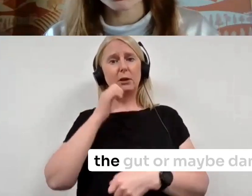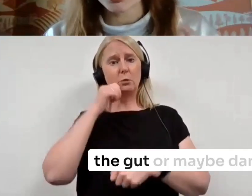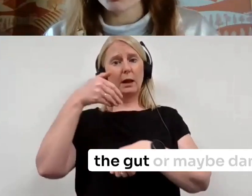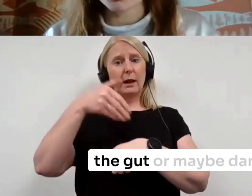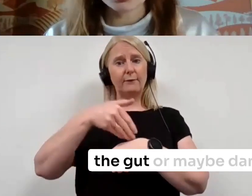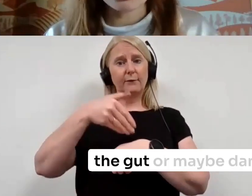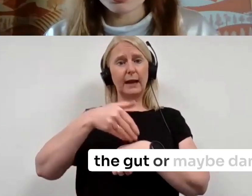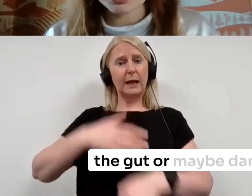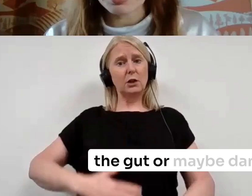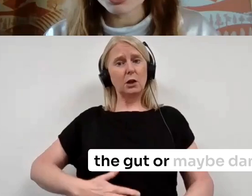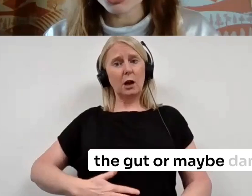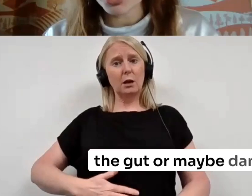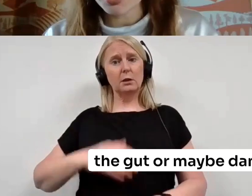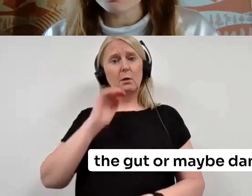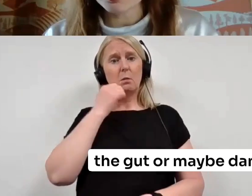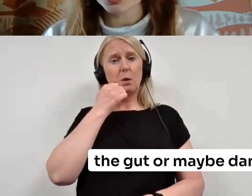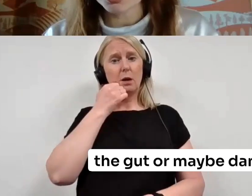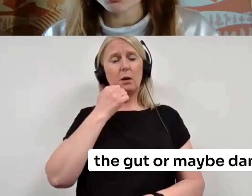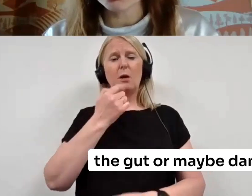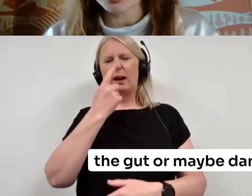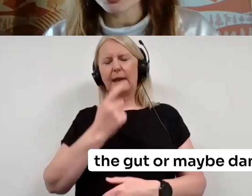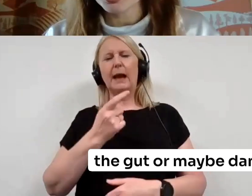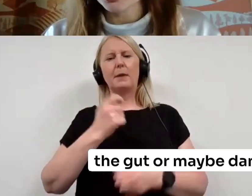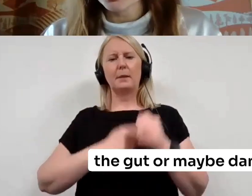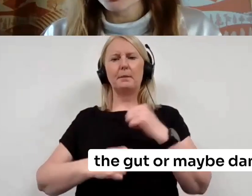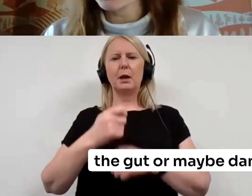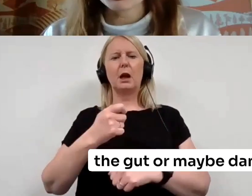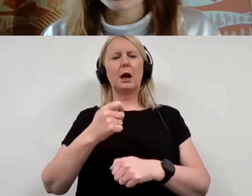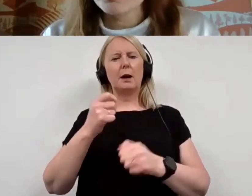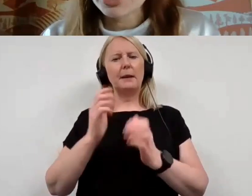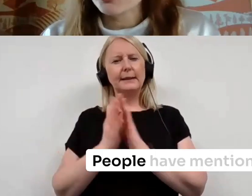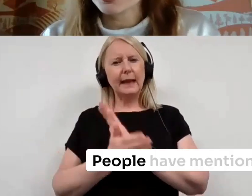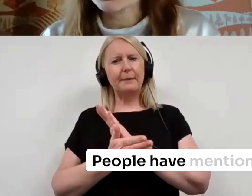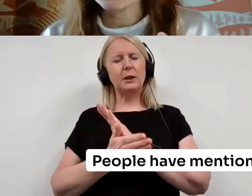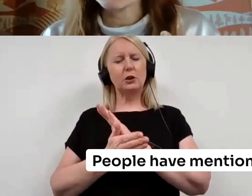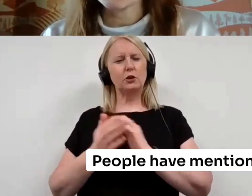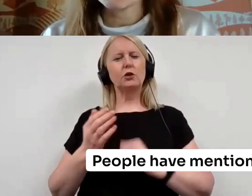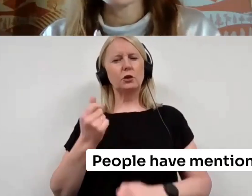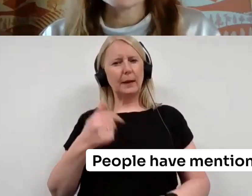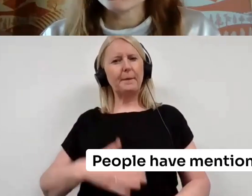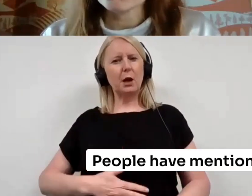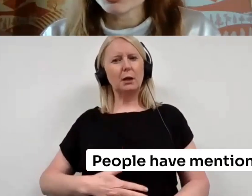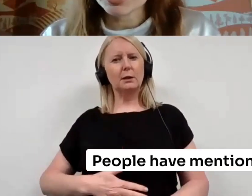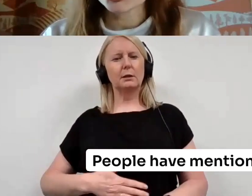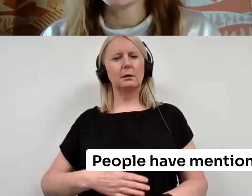the gut, or even maybe damage the gut a little bit. People have mentioned things